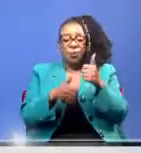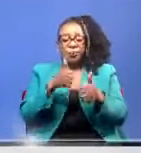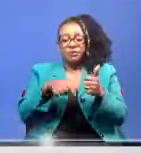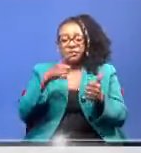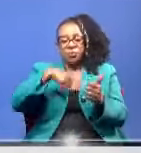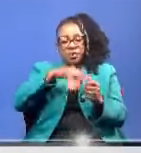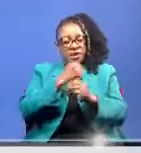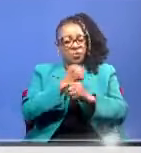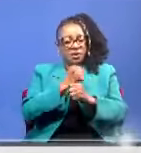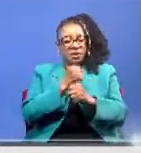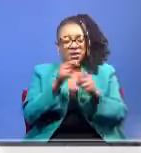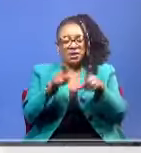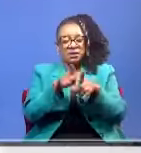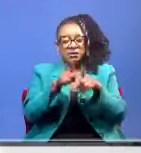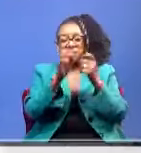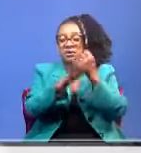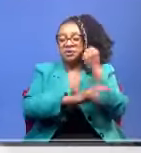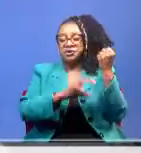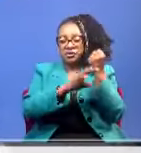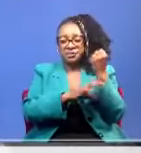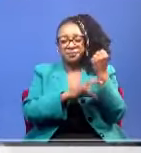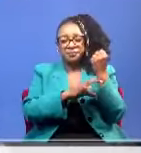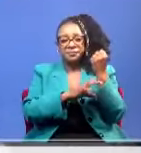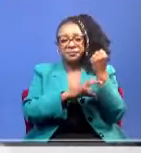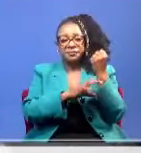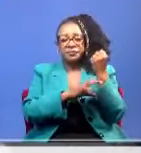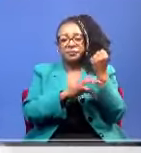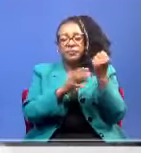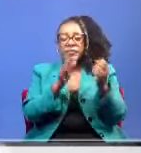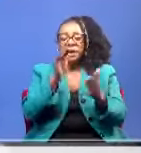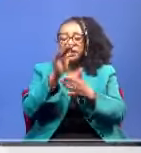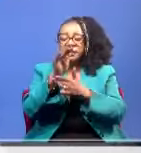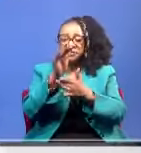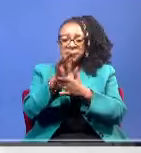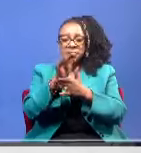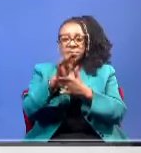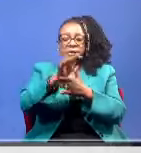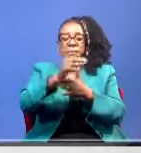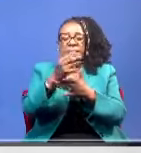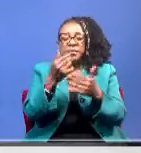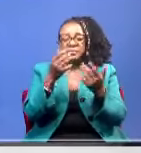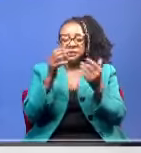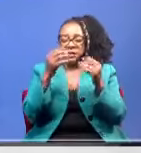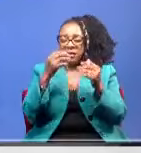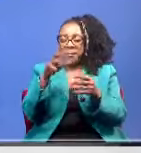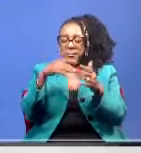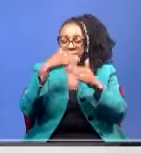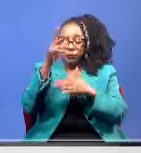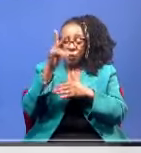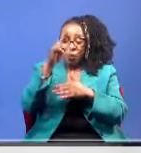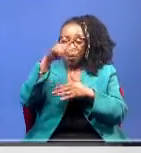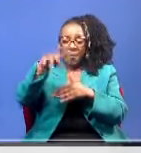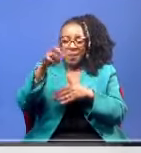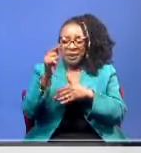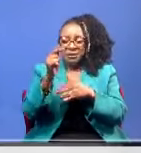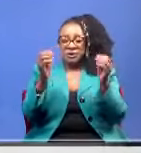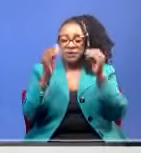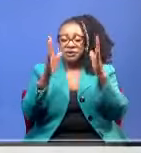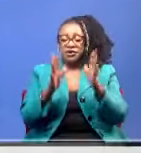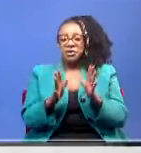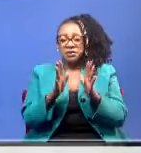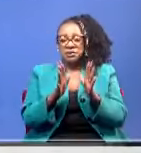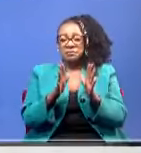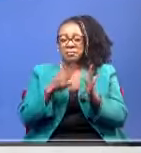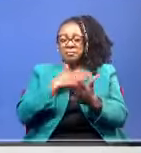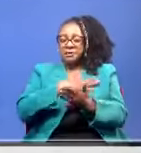we are operating in as a country. I therefore call upon the Union of Post-Primary Education Teachers,